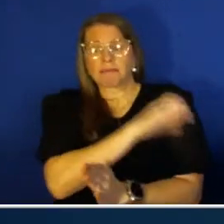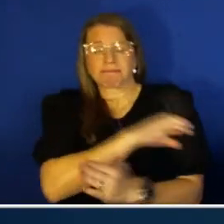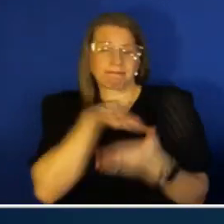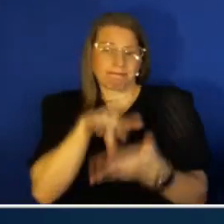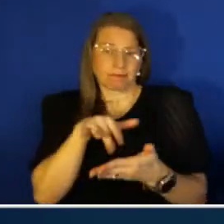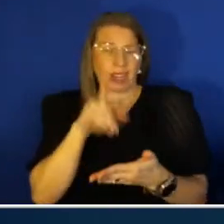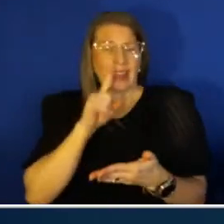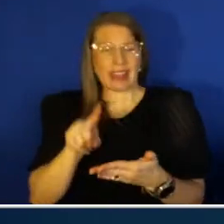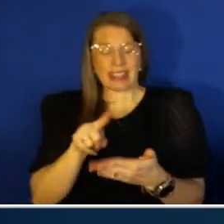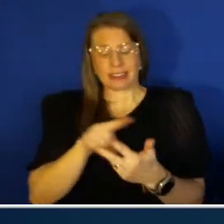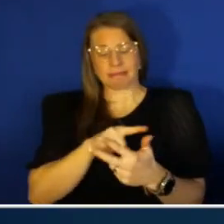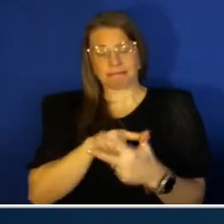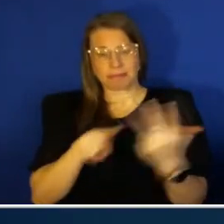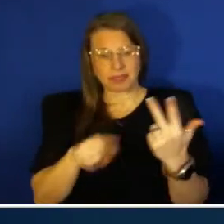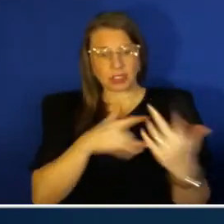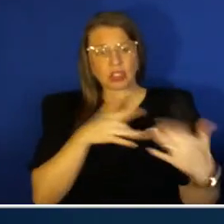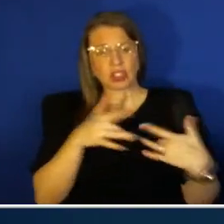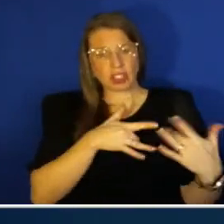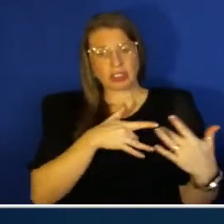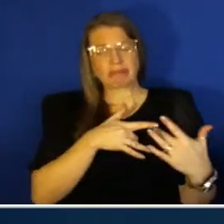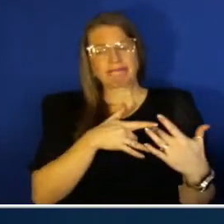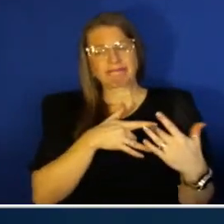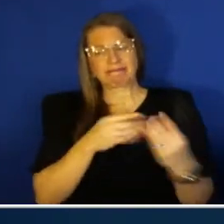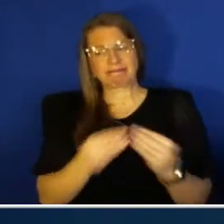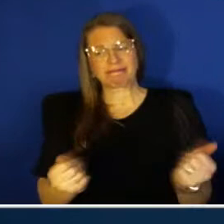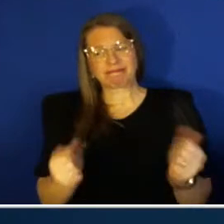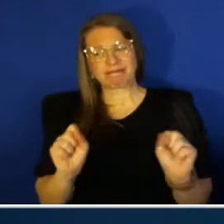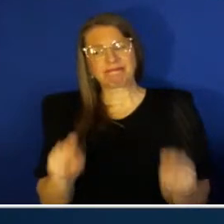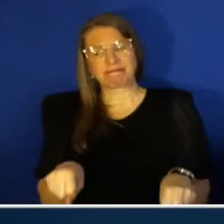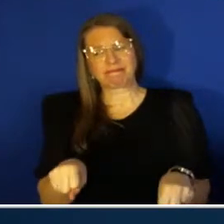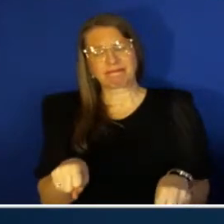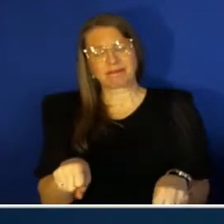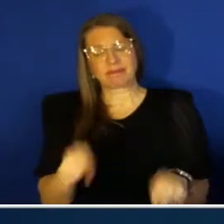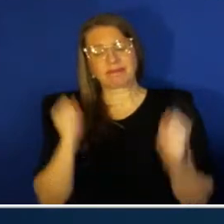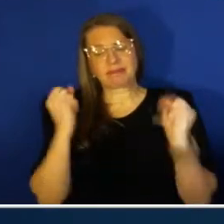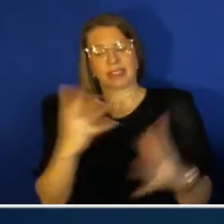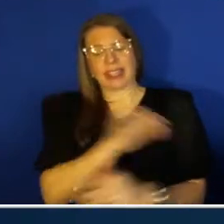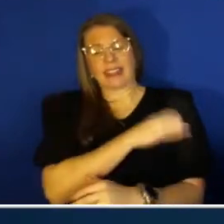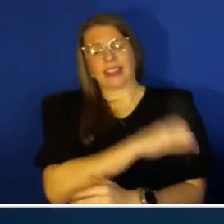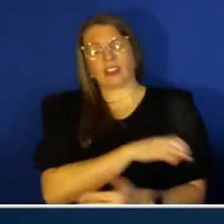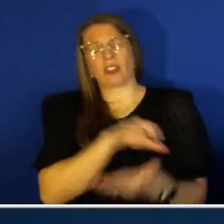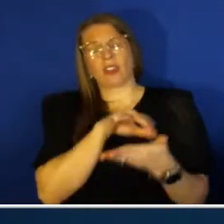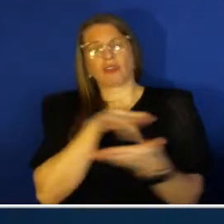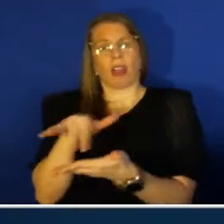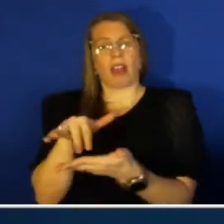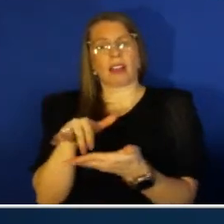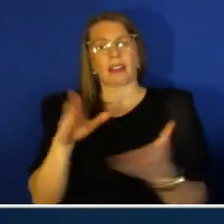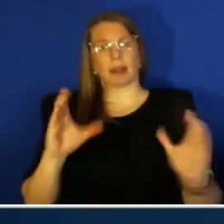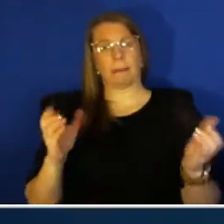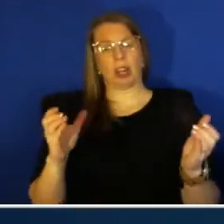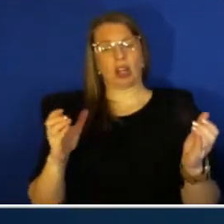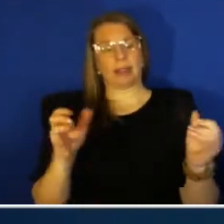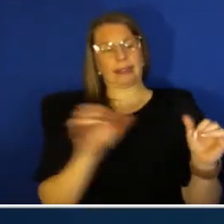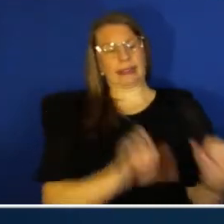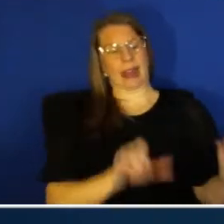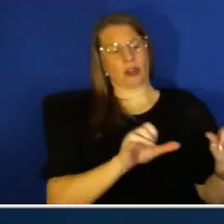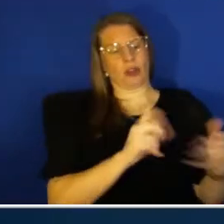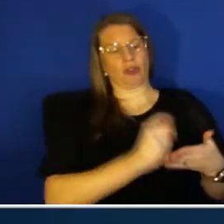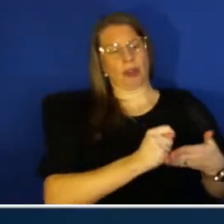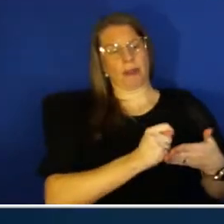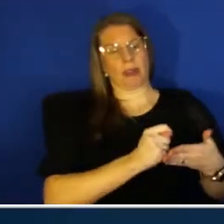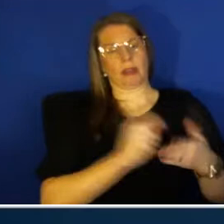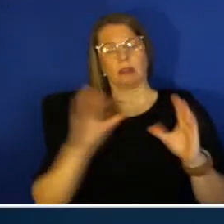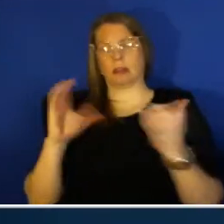those concerns can be alleviated. A lot of clinical trials nowadays are comparing standard treatment versus